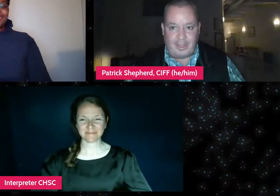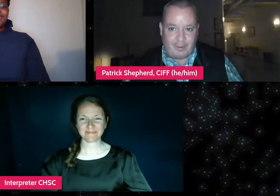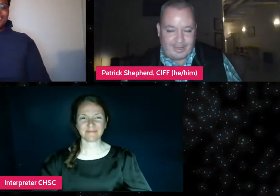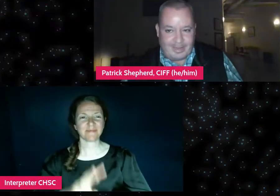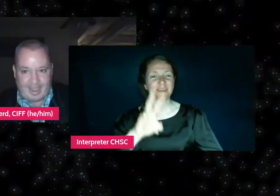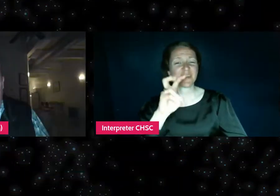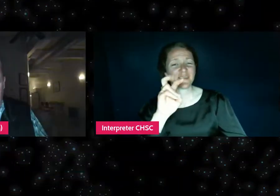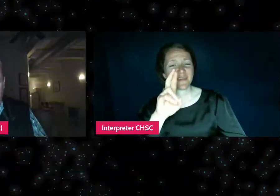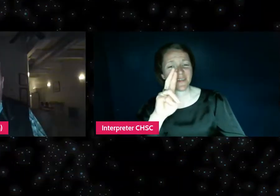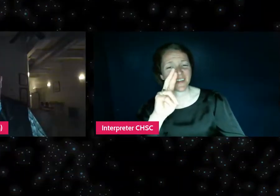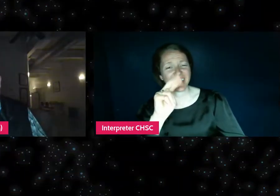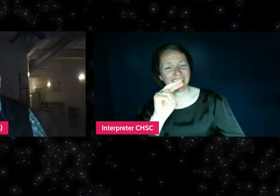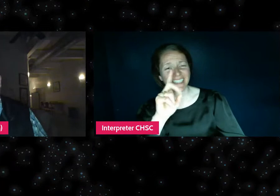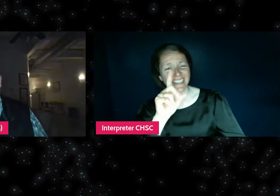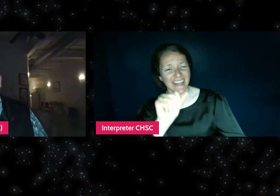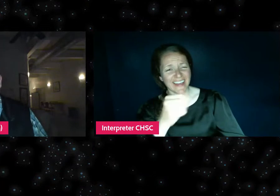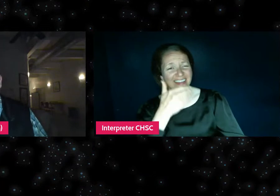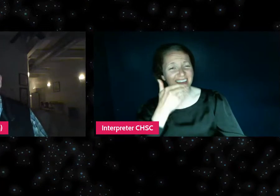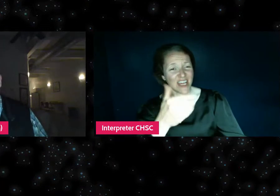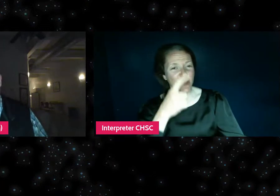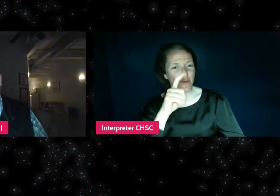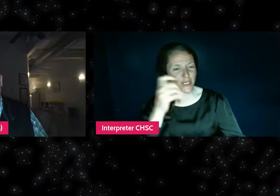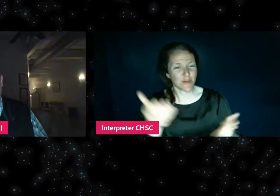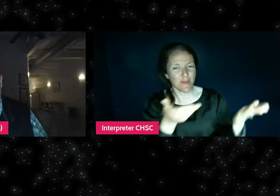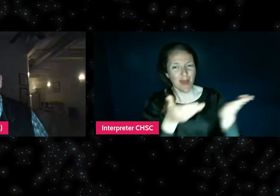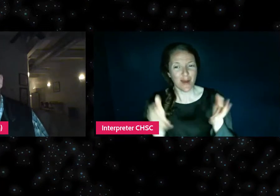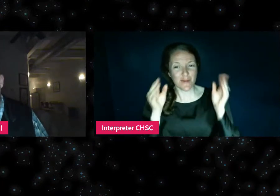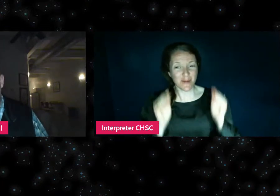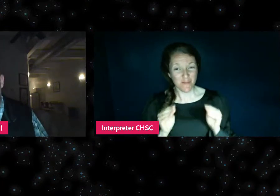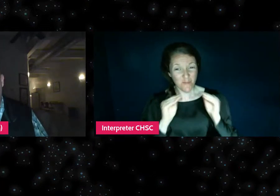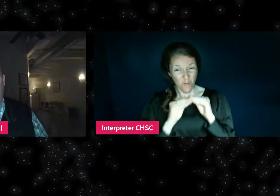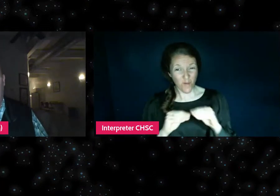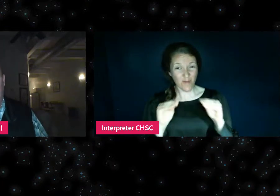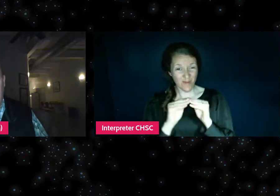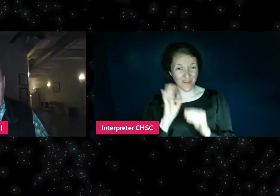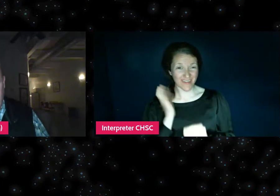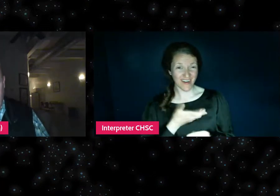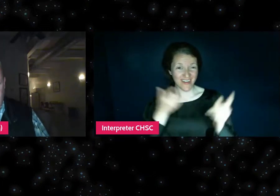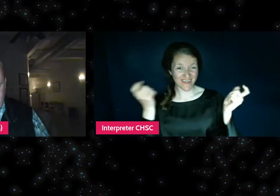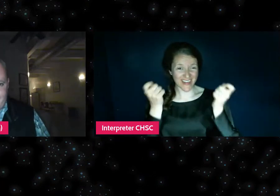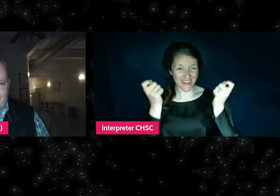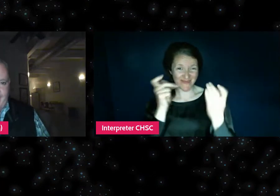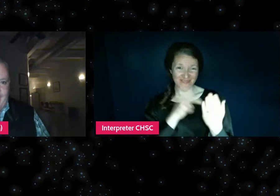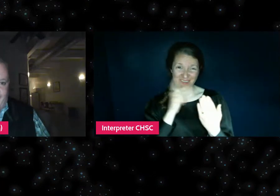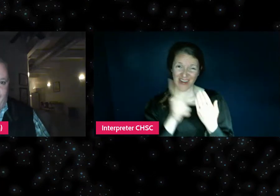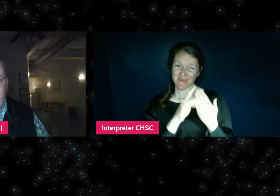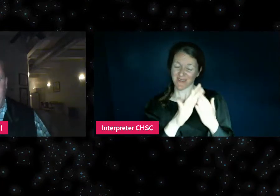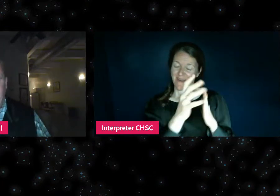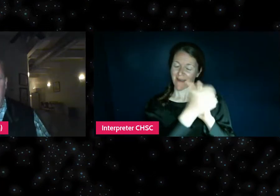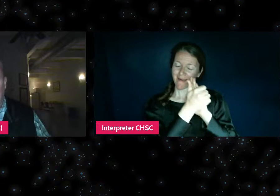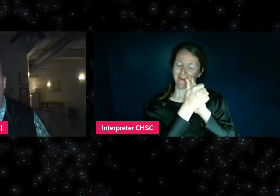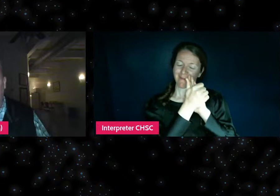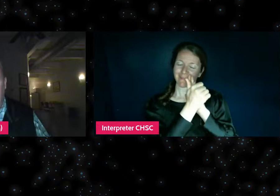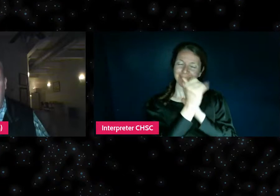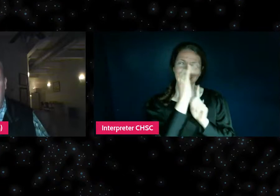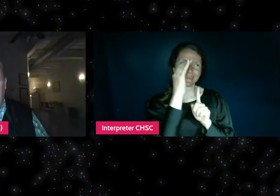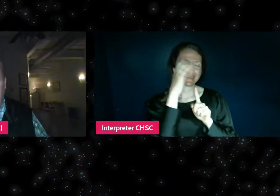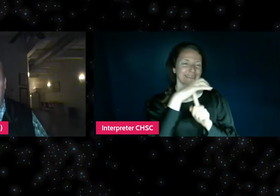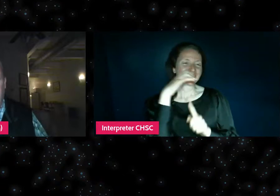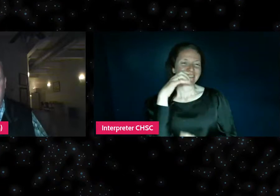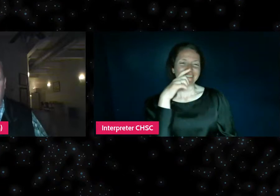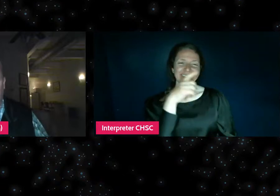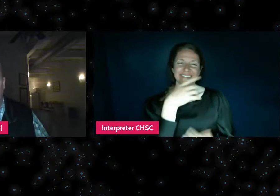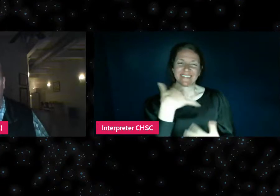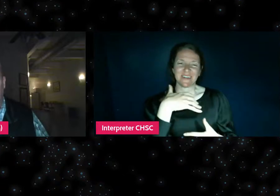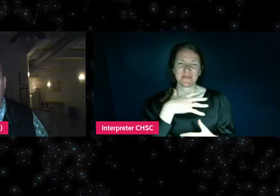Veranda, thank you. We need to have you moderating more festival programming. You are amazing. All right, and a special thanks